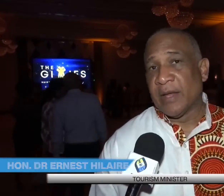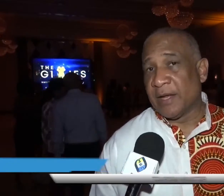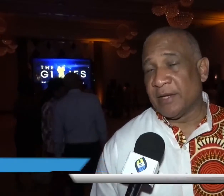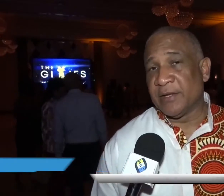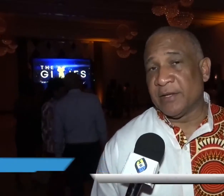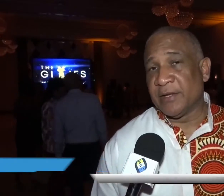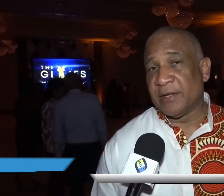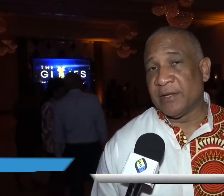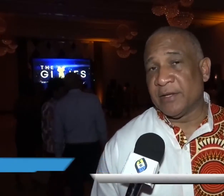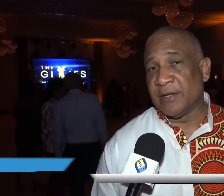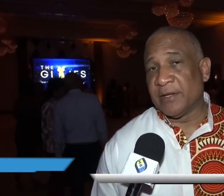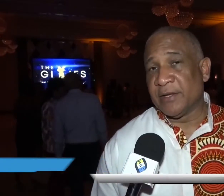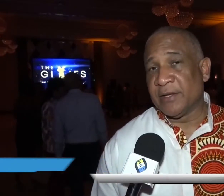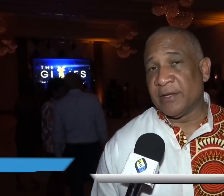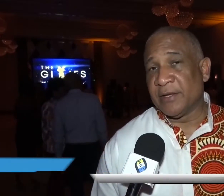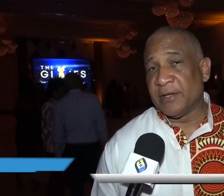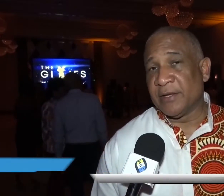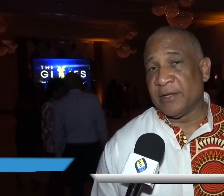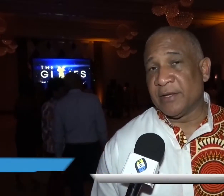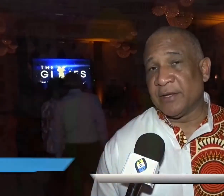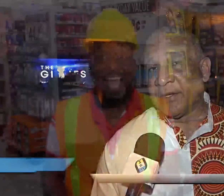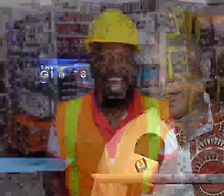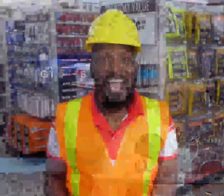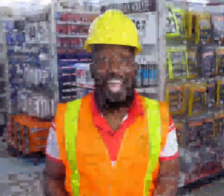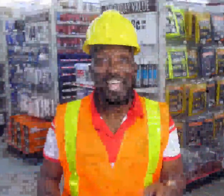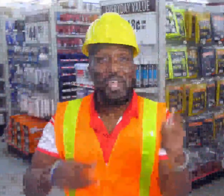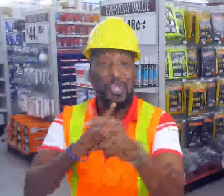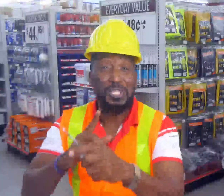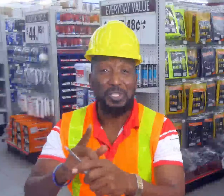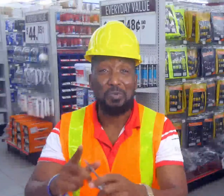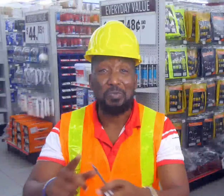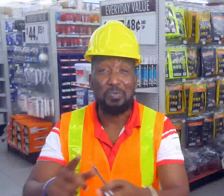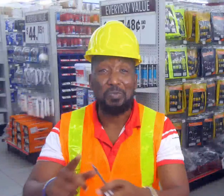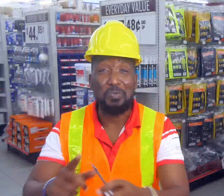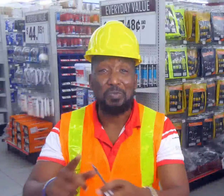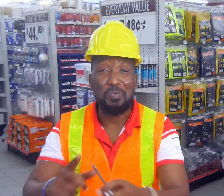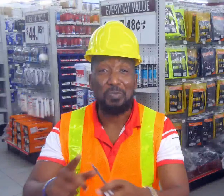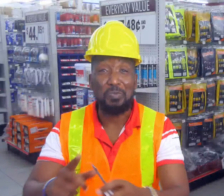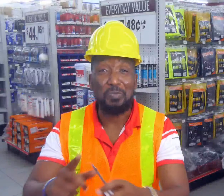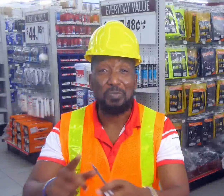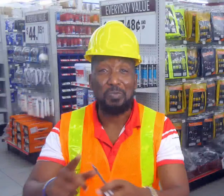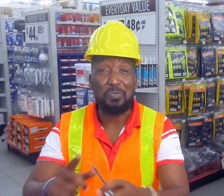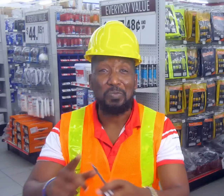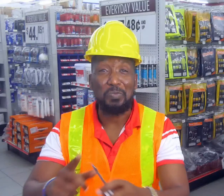Program launched. The details when we come back. Hey, this is your boy.